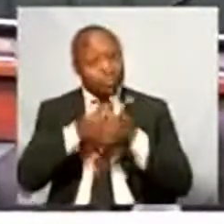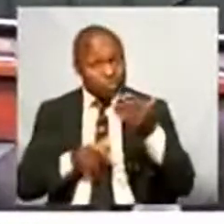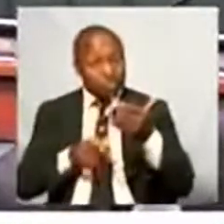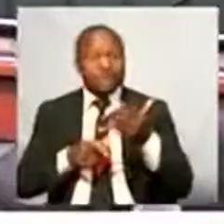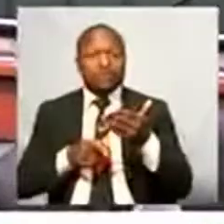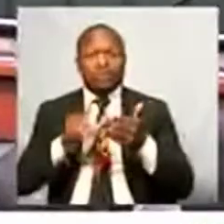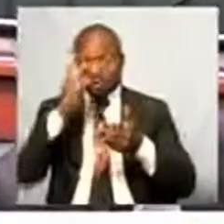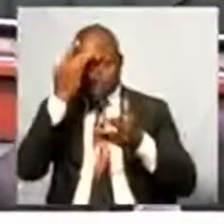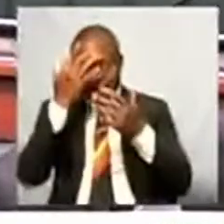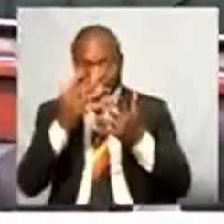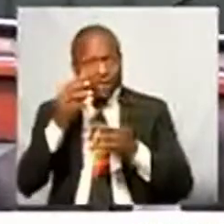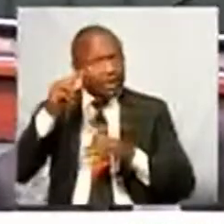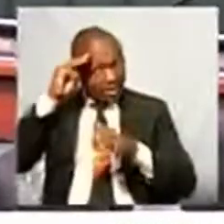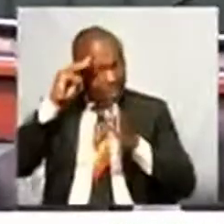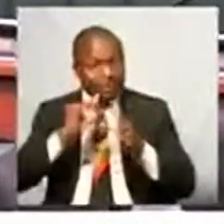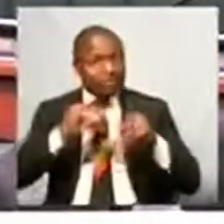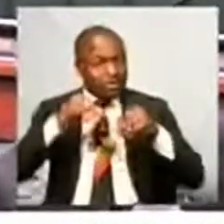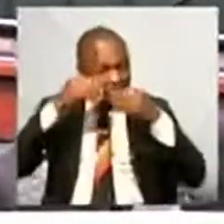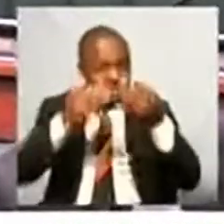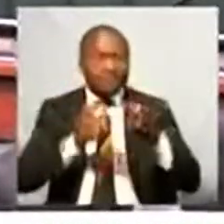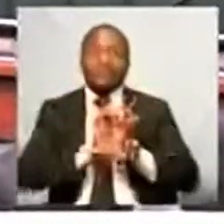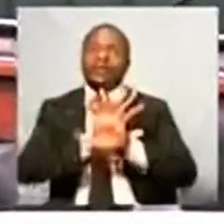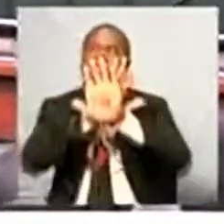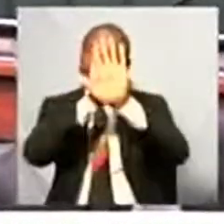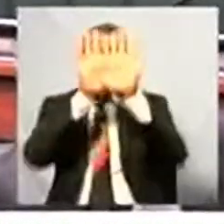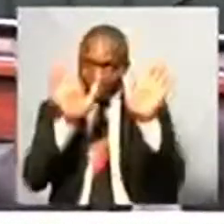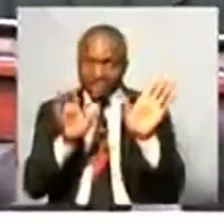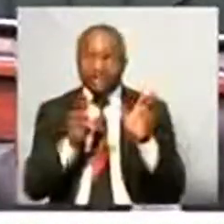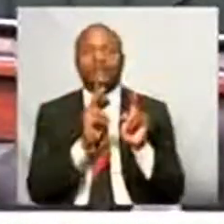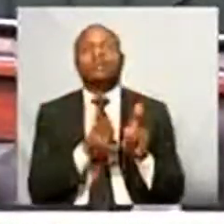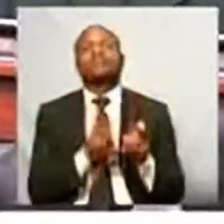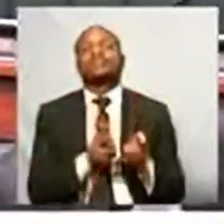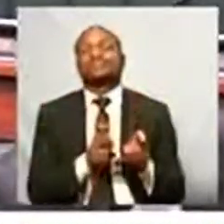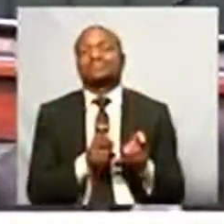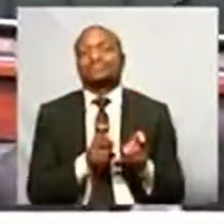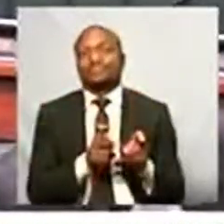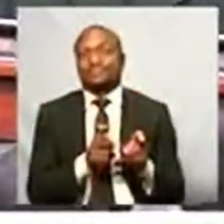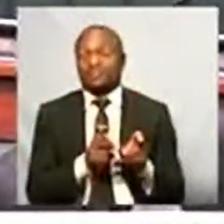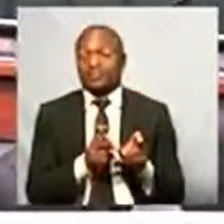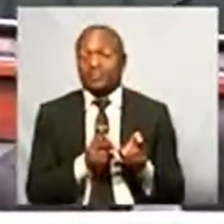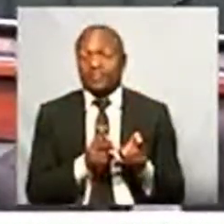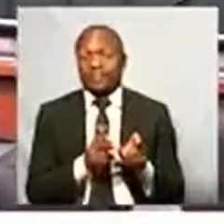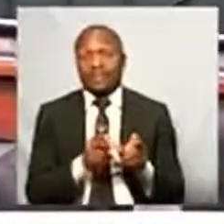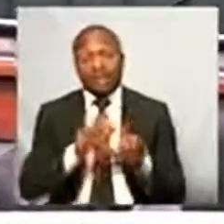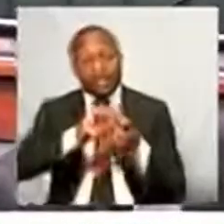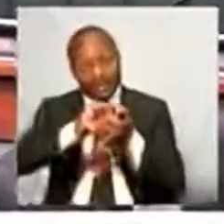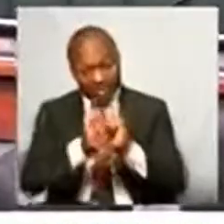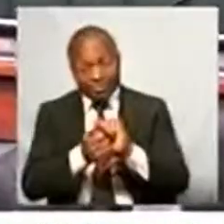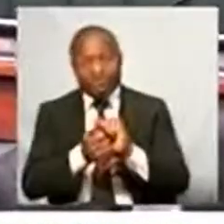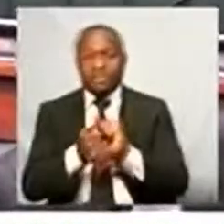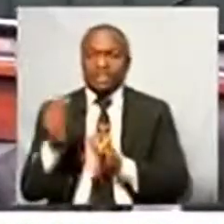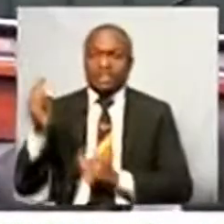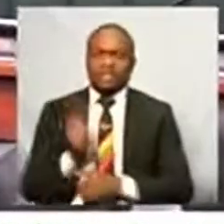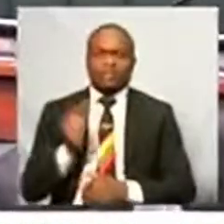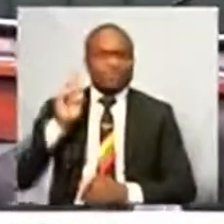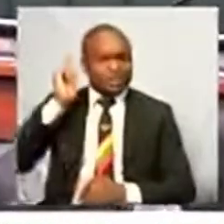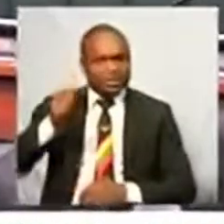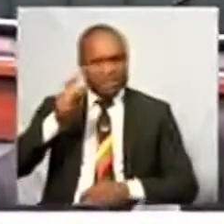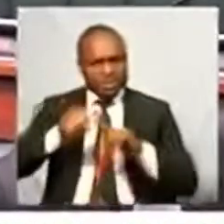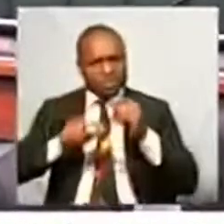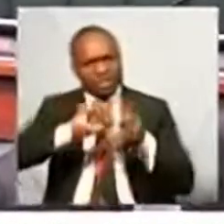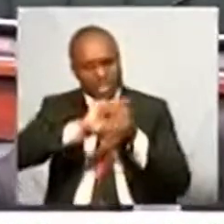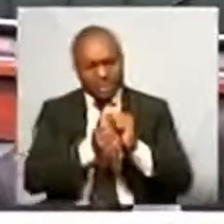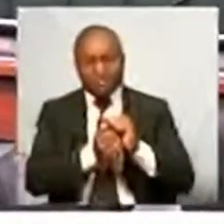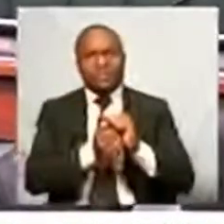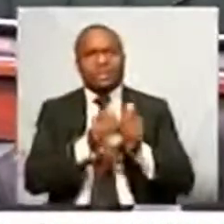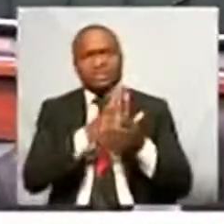would have expected is the Minister to give a clear answer, then the amendments come later. You cannot amend something which you